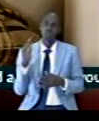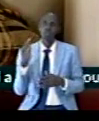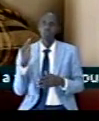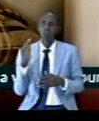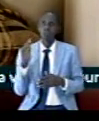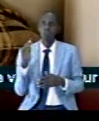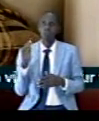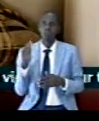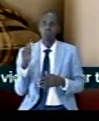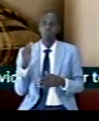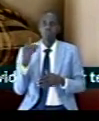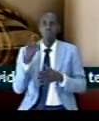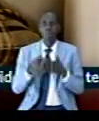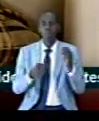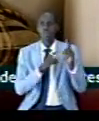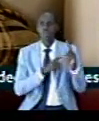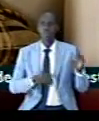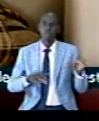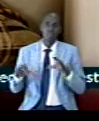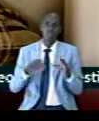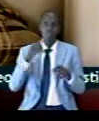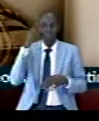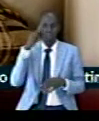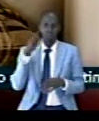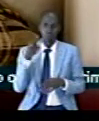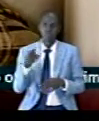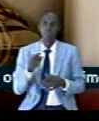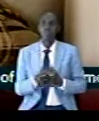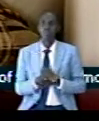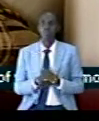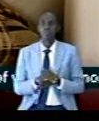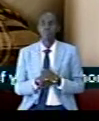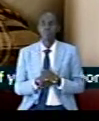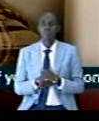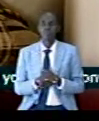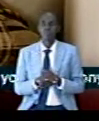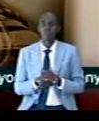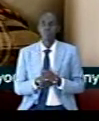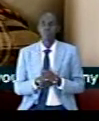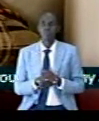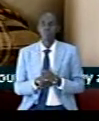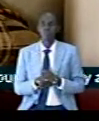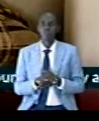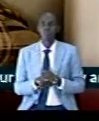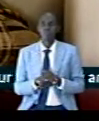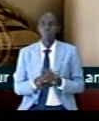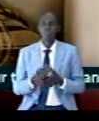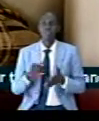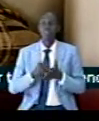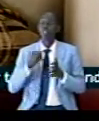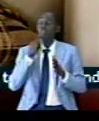for what the Lord has done for me in my life. It's a miracle.